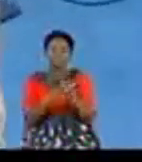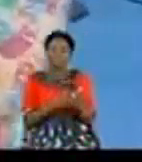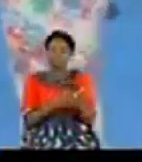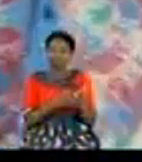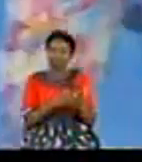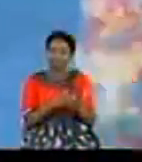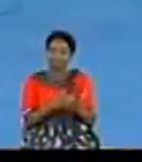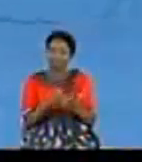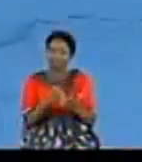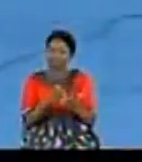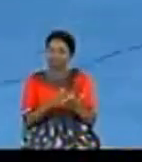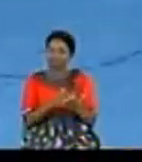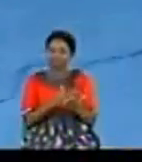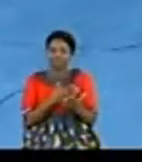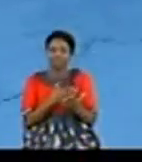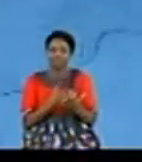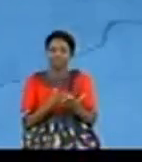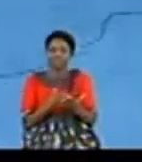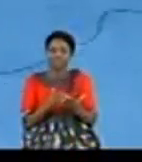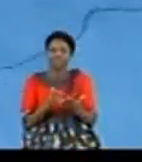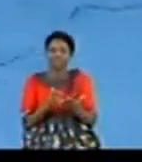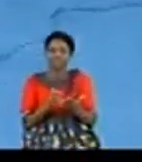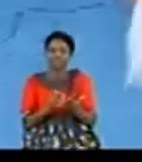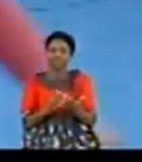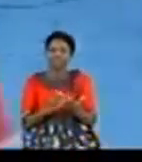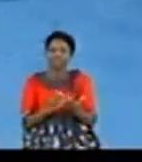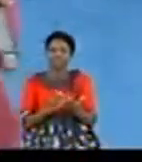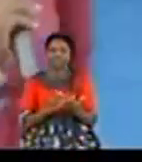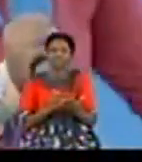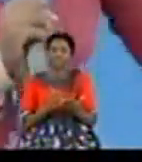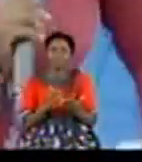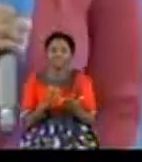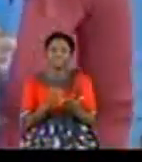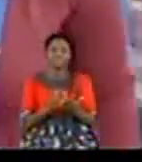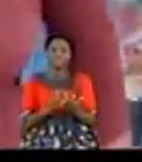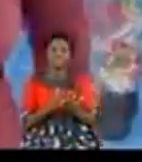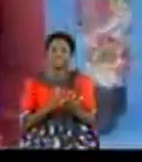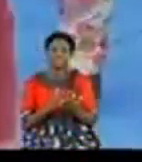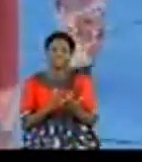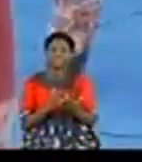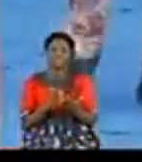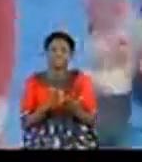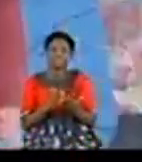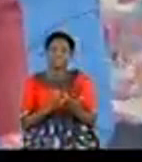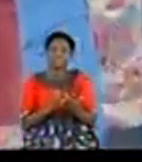of all over the GL I serve God always